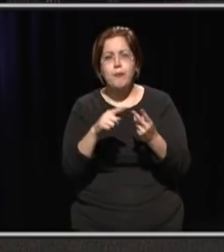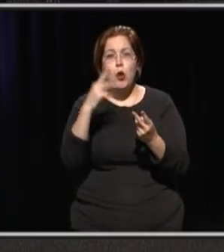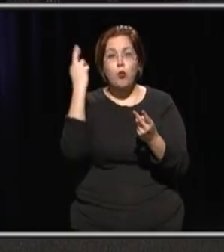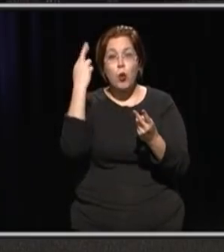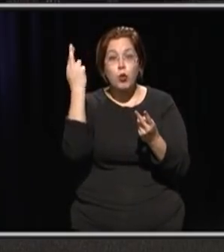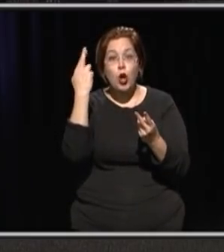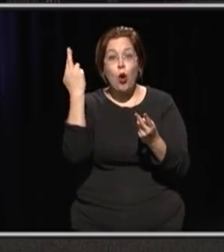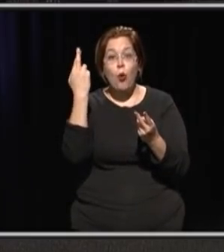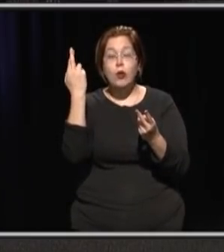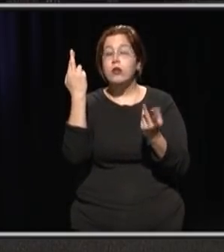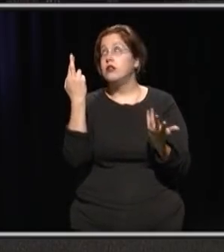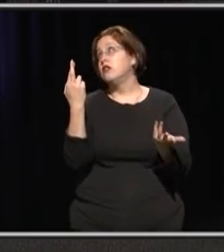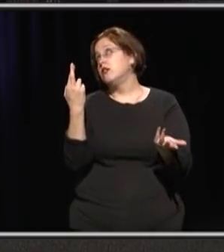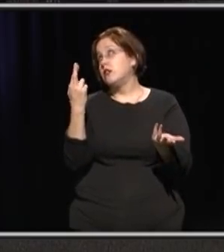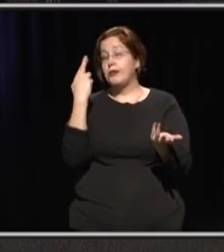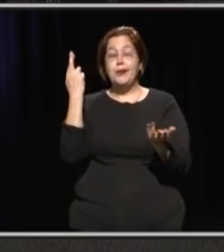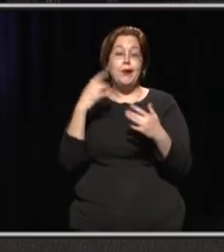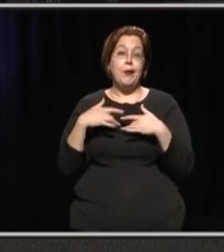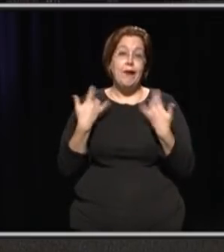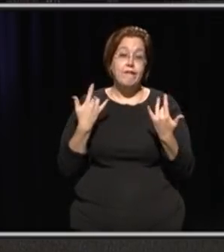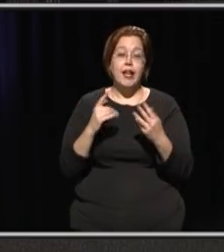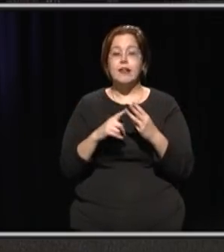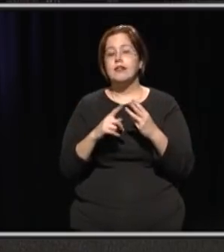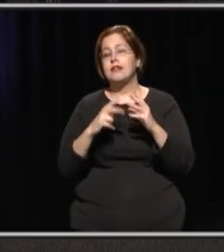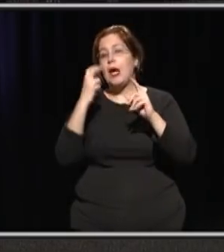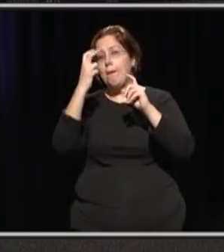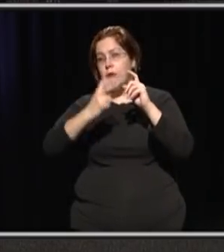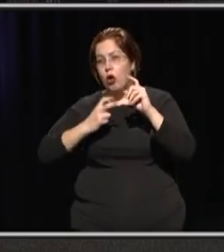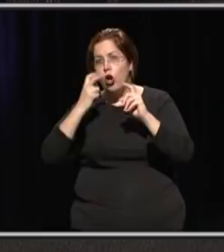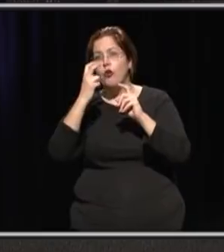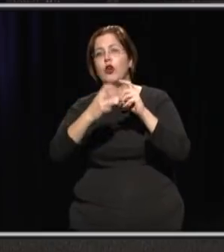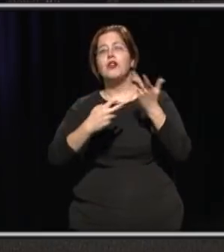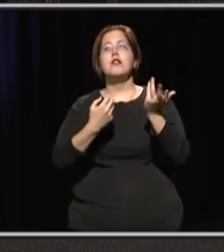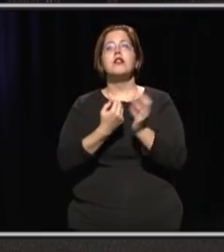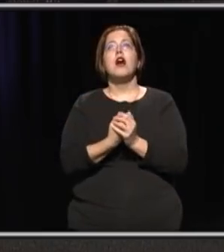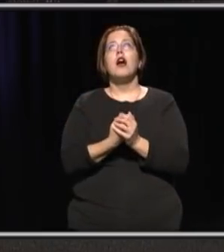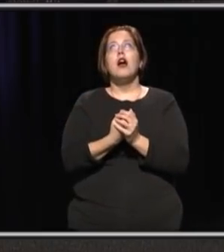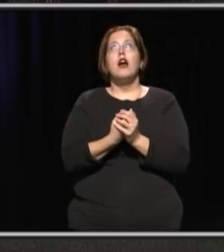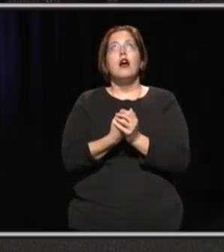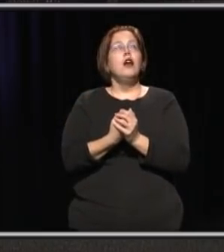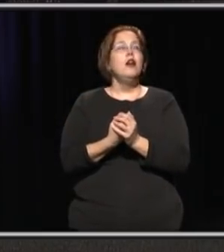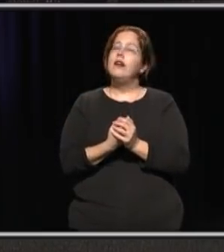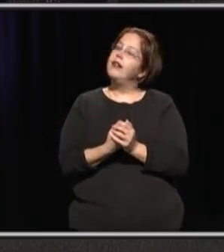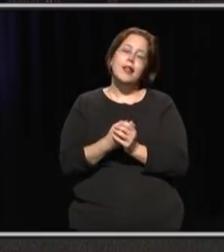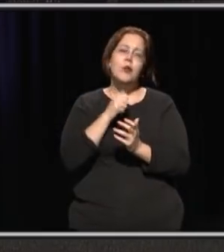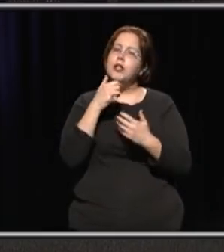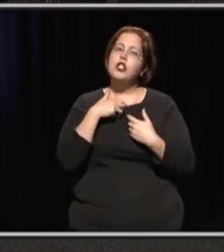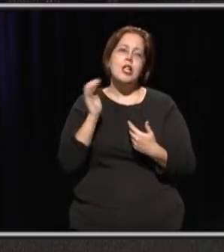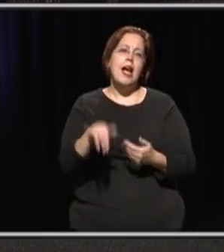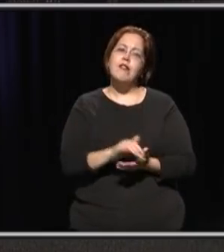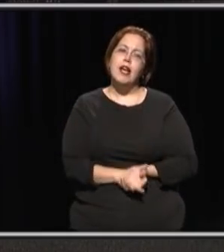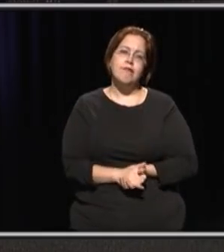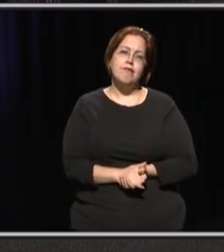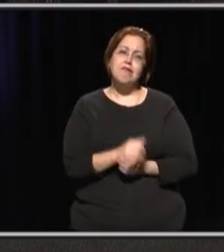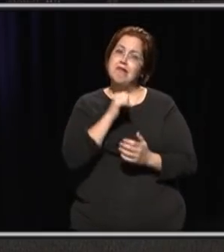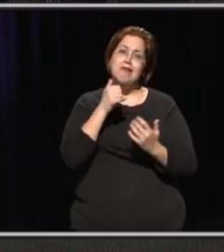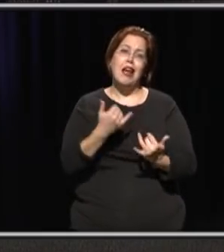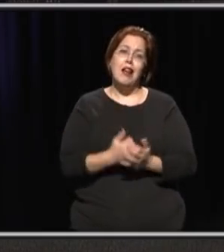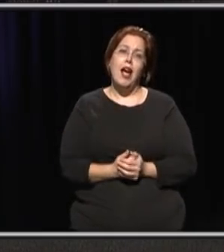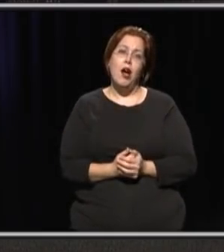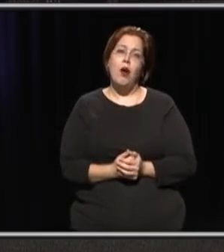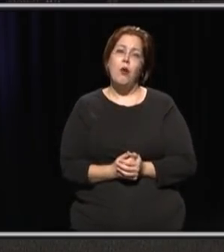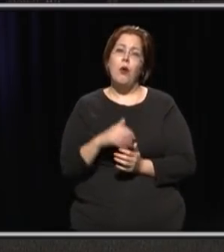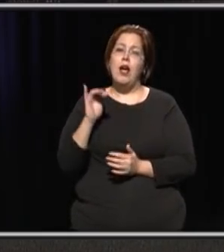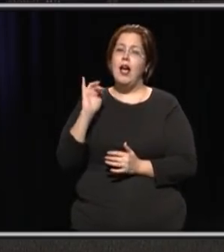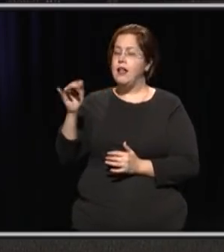rodeos and rodeo events, amusement parks and carnivals. We should not be doing that right now. And that's what the mayor,